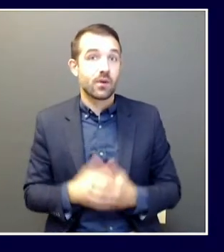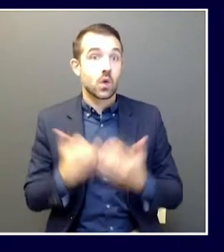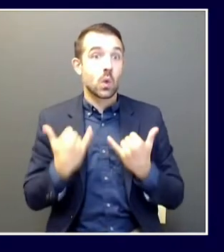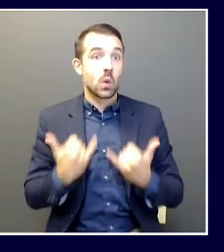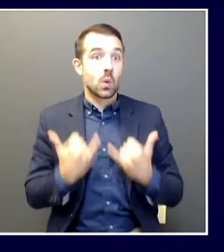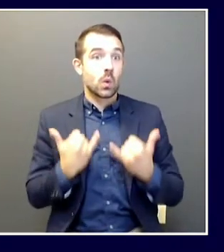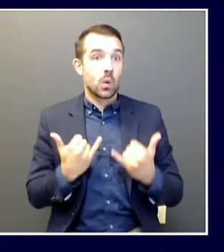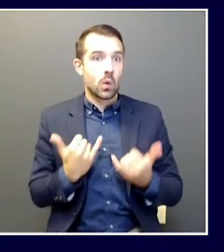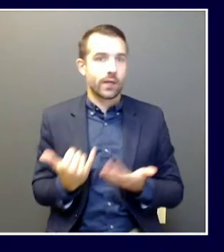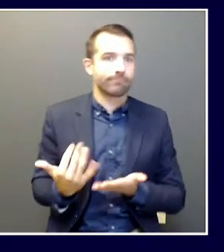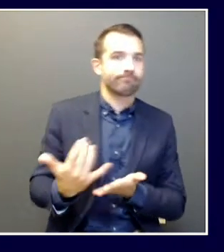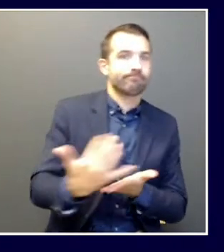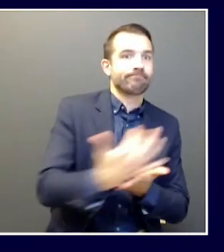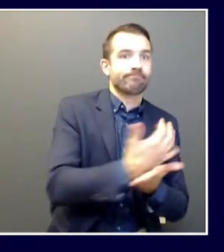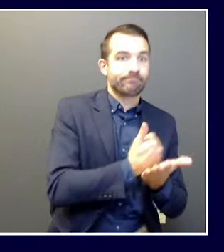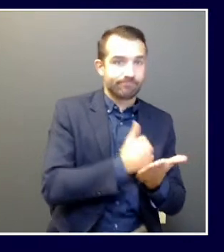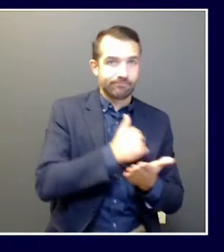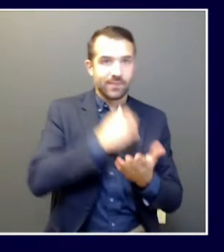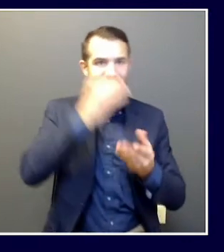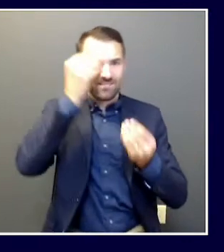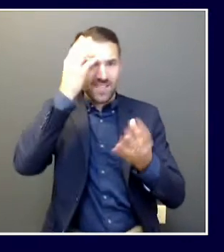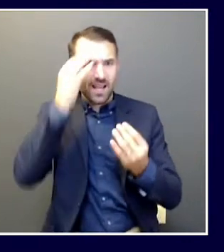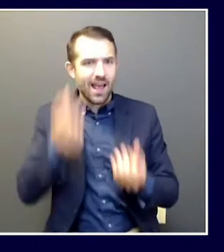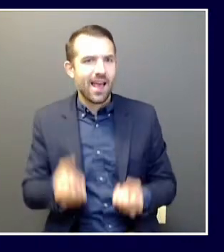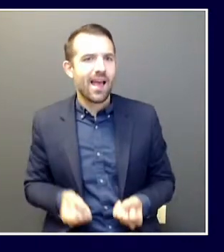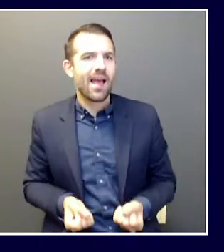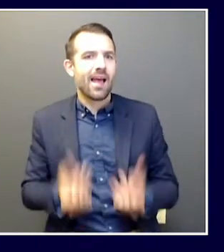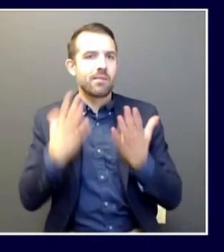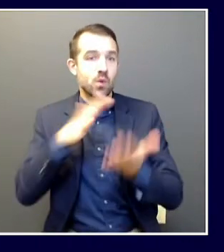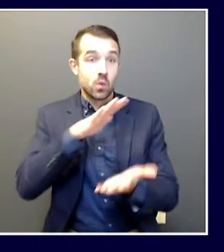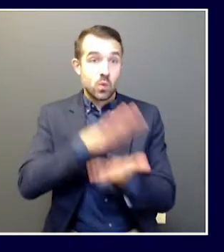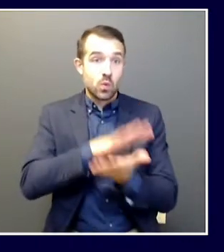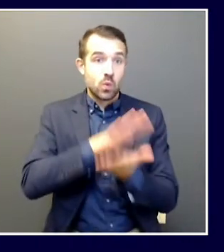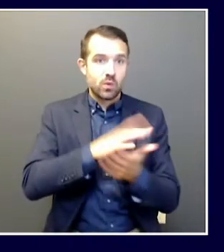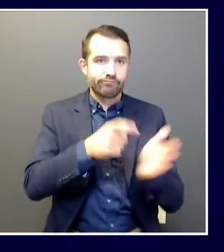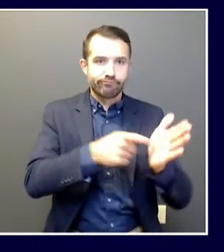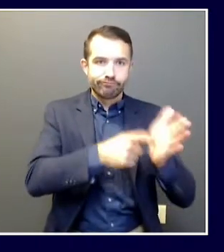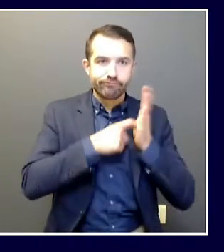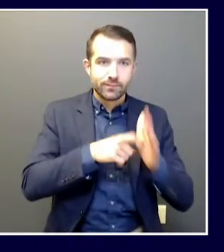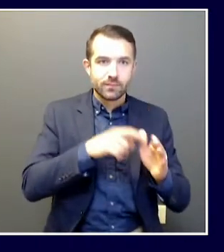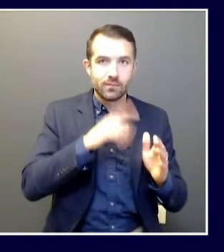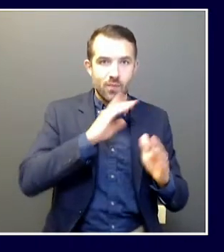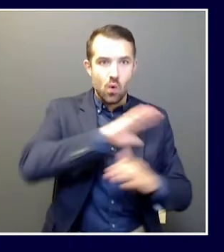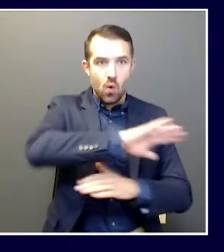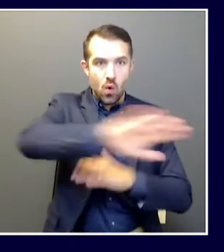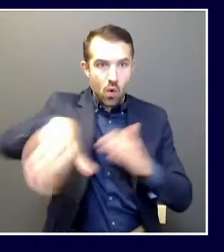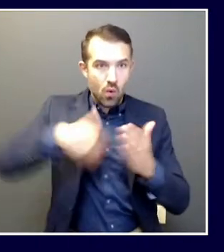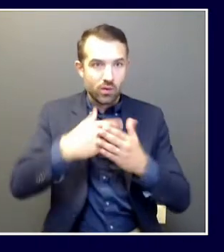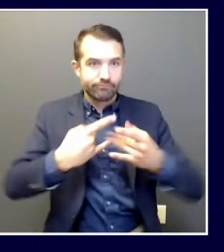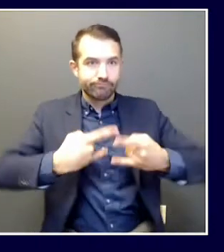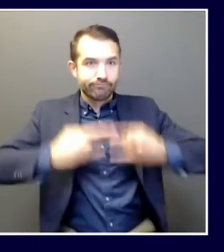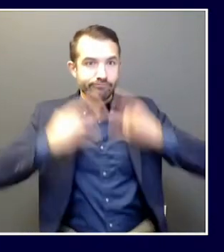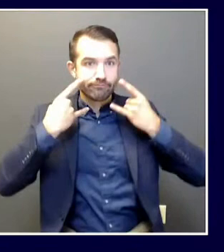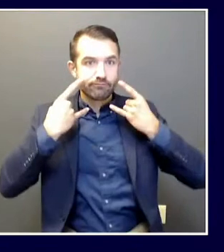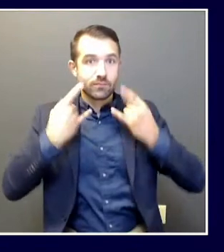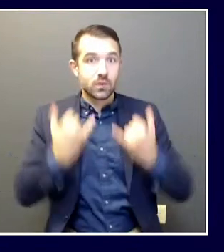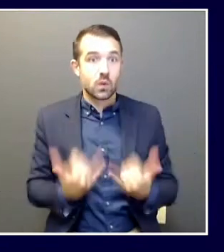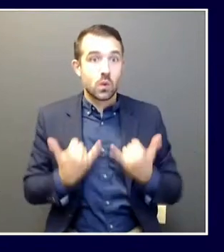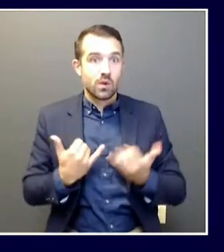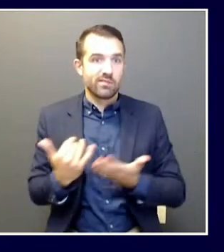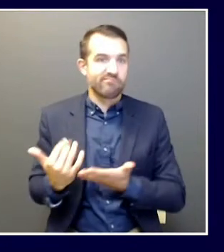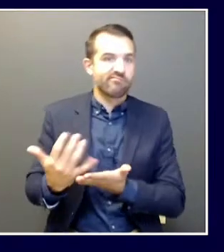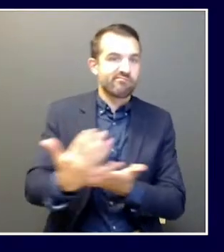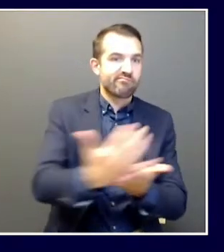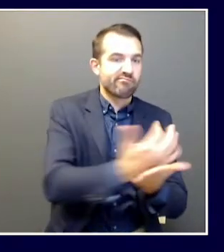school districts have adopted a universal mask policy for their schools. We look forward to seeing that information so we can do our